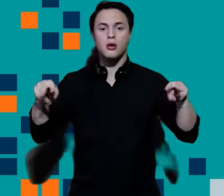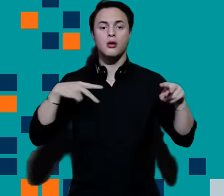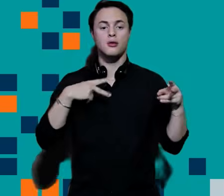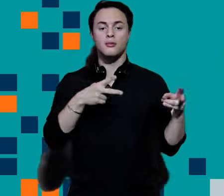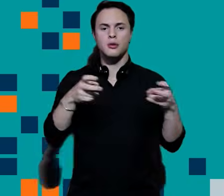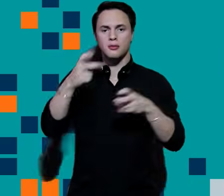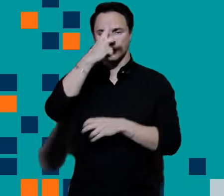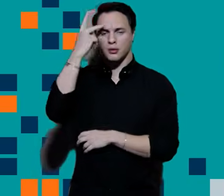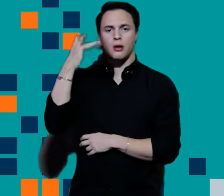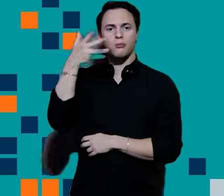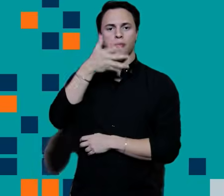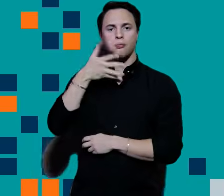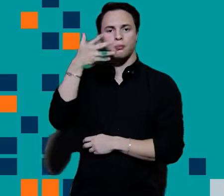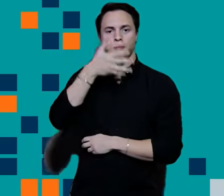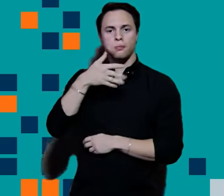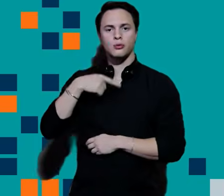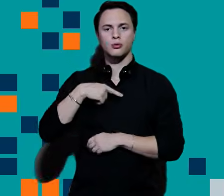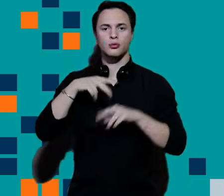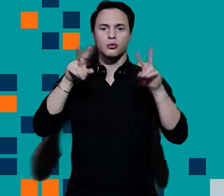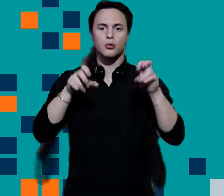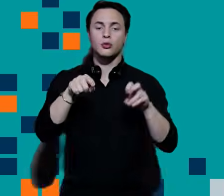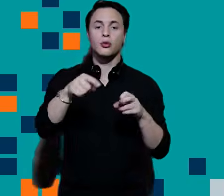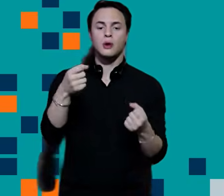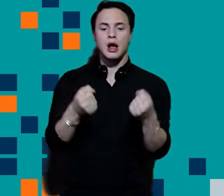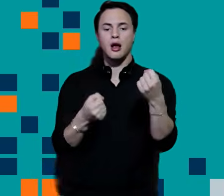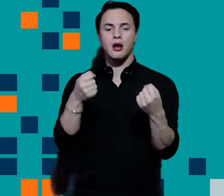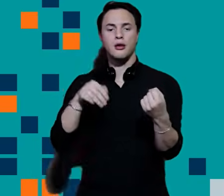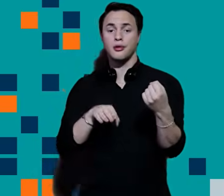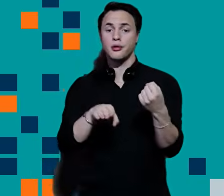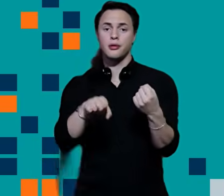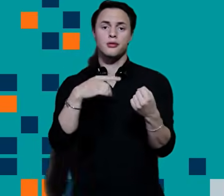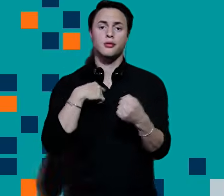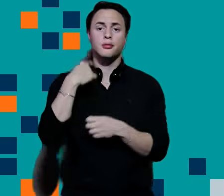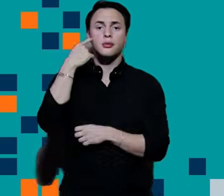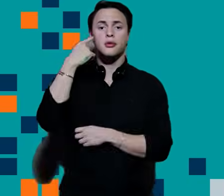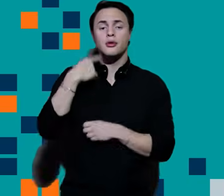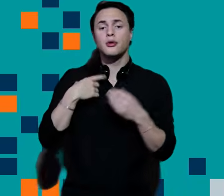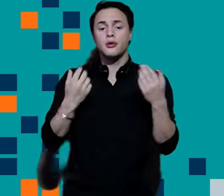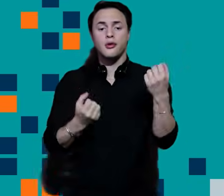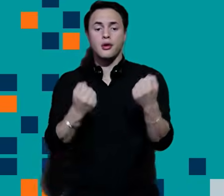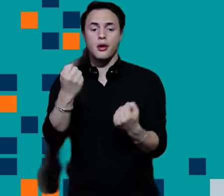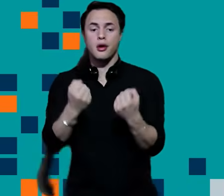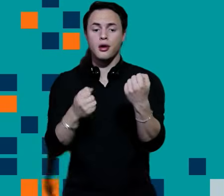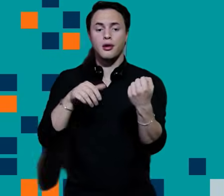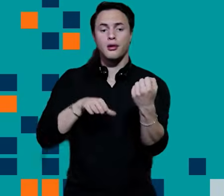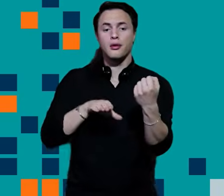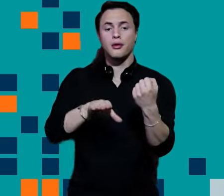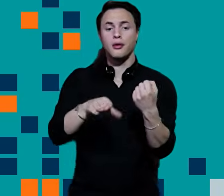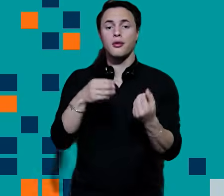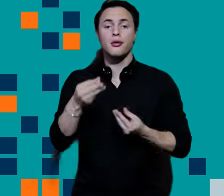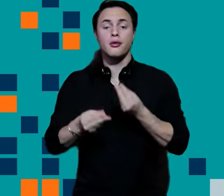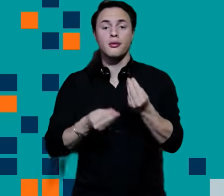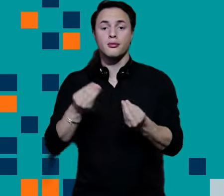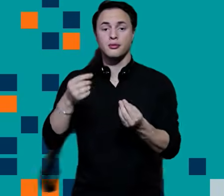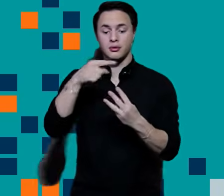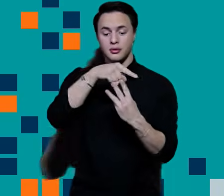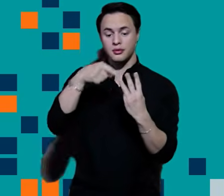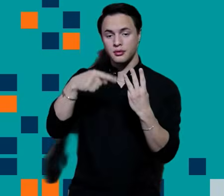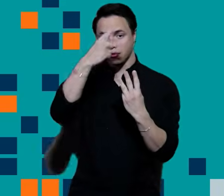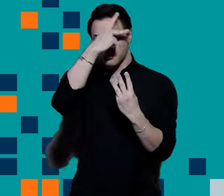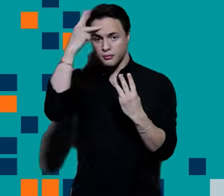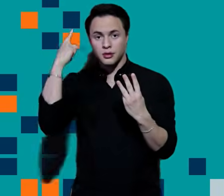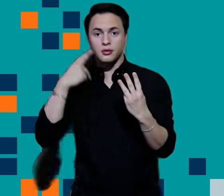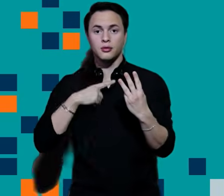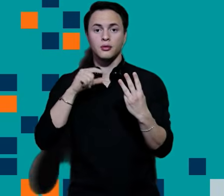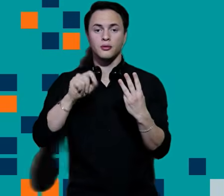maybe have a drink, and you walk out to your car. You walk up to your car and a van pulls up. 3 people jump out of that